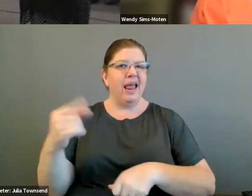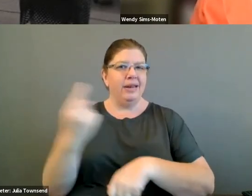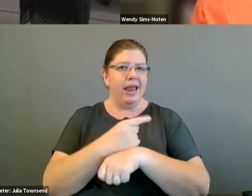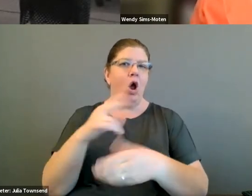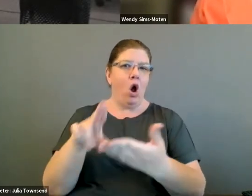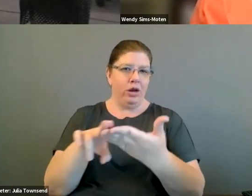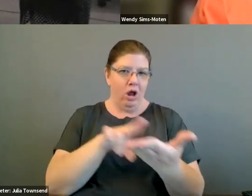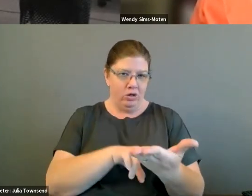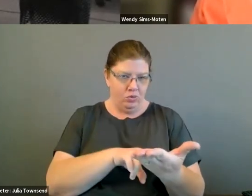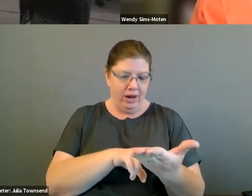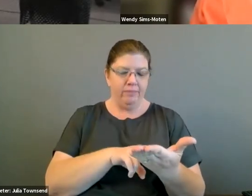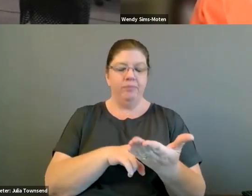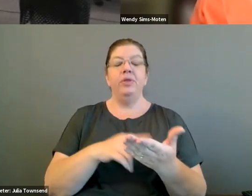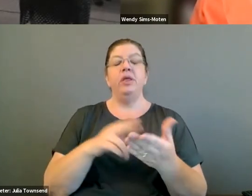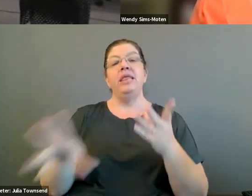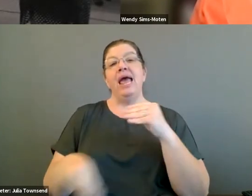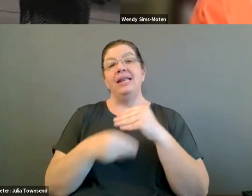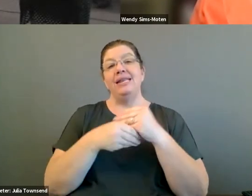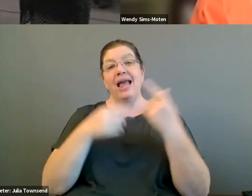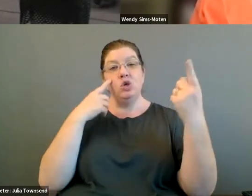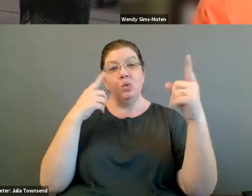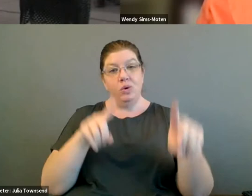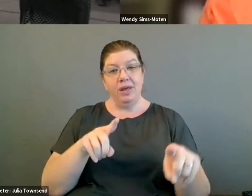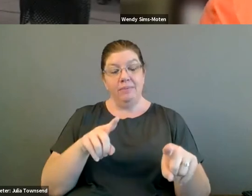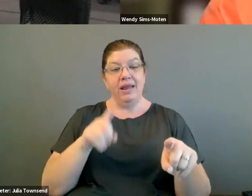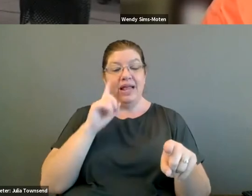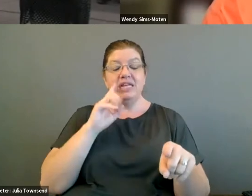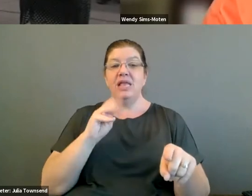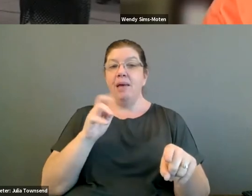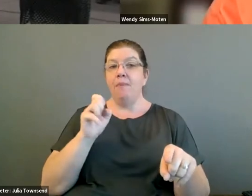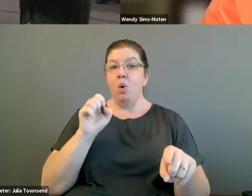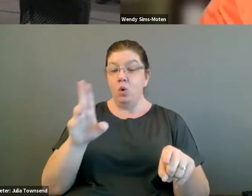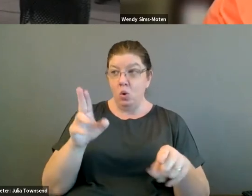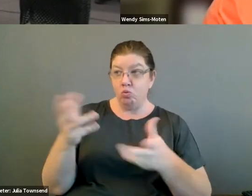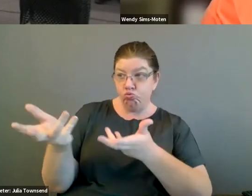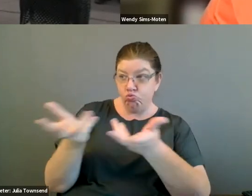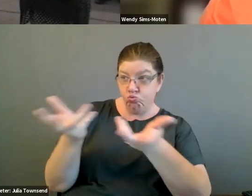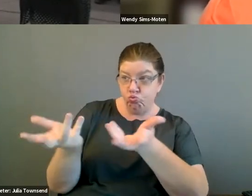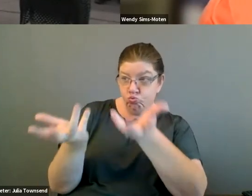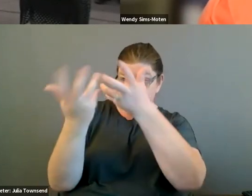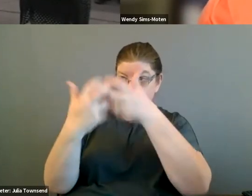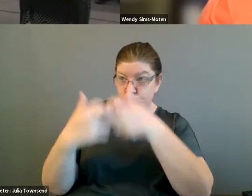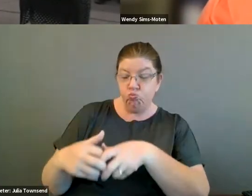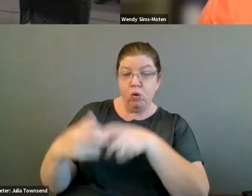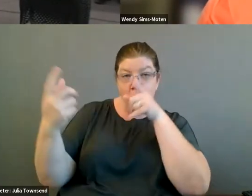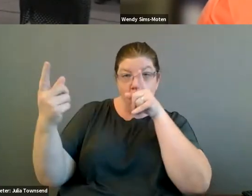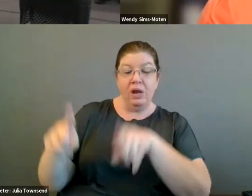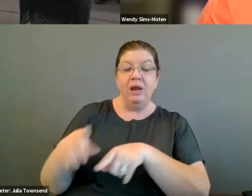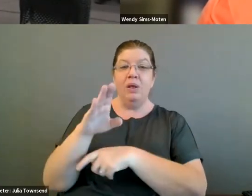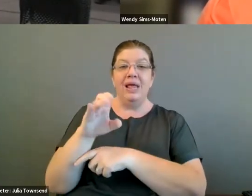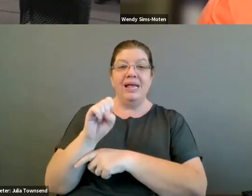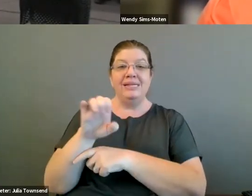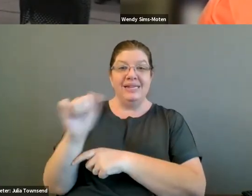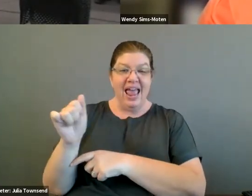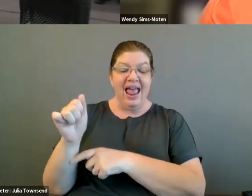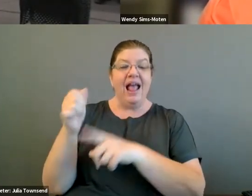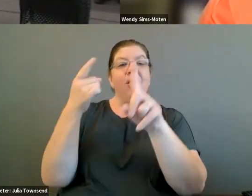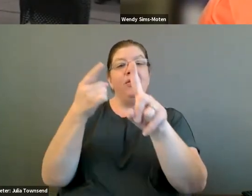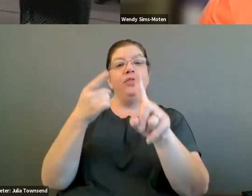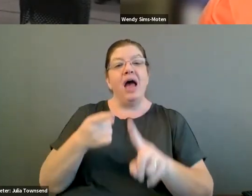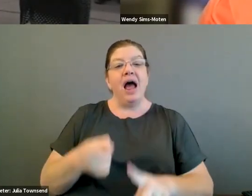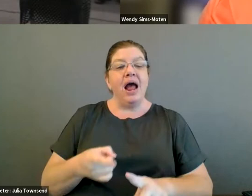The attached agreement is the settlement or the MOU that we reached with CSEA. The highlights of it are